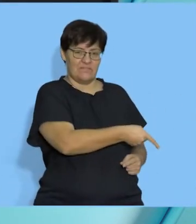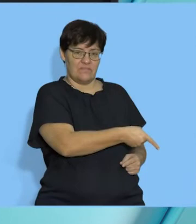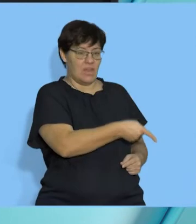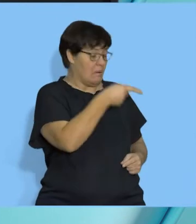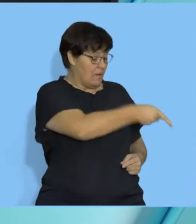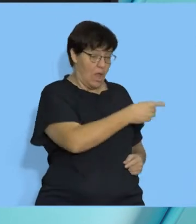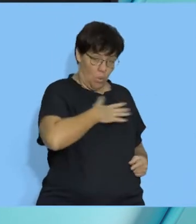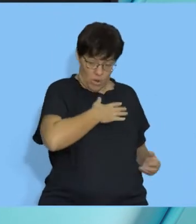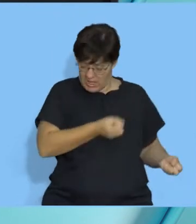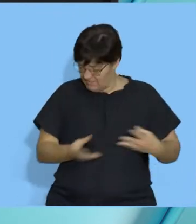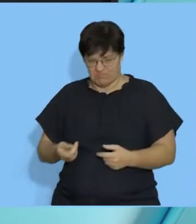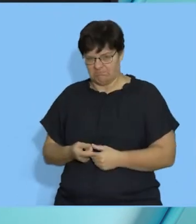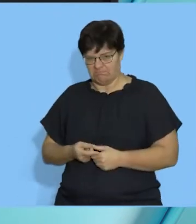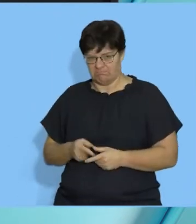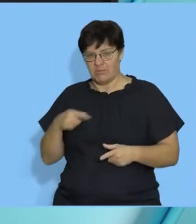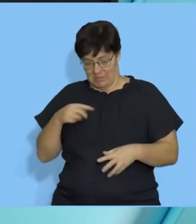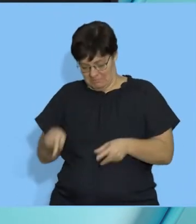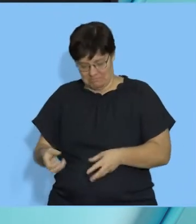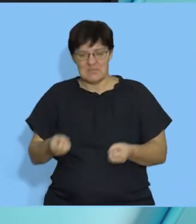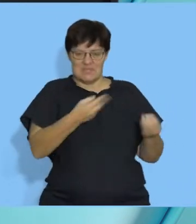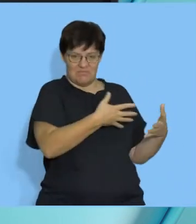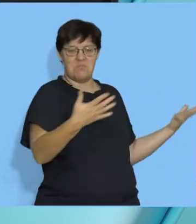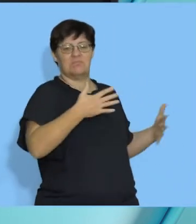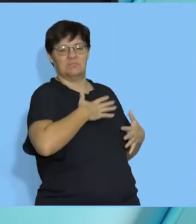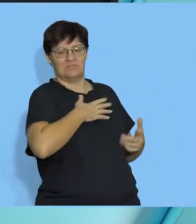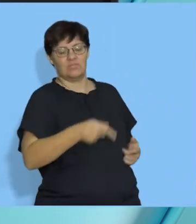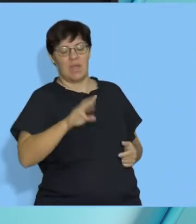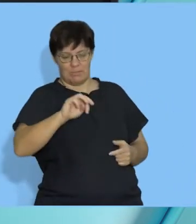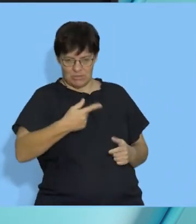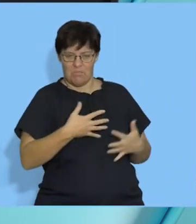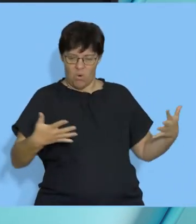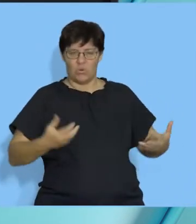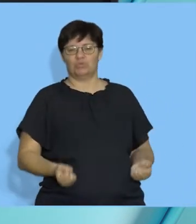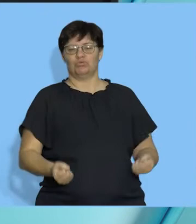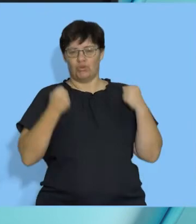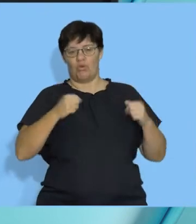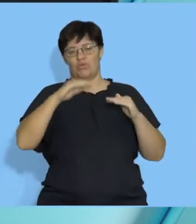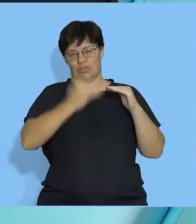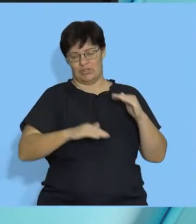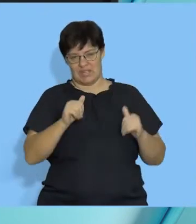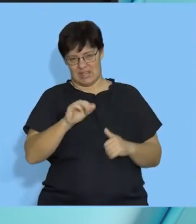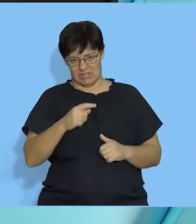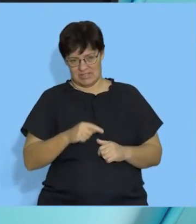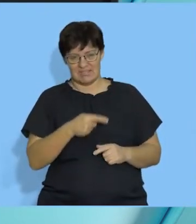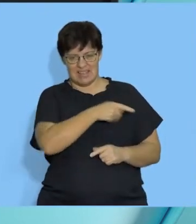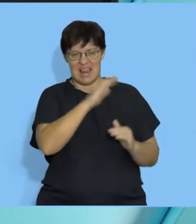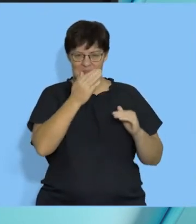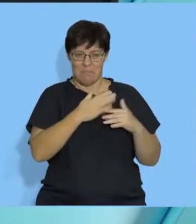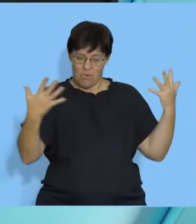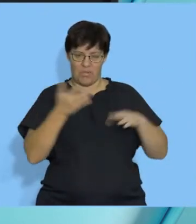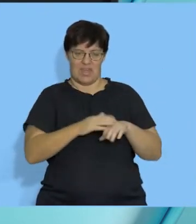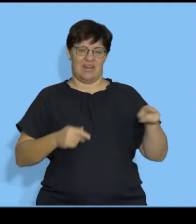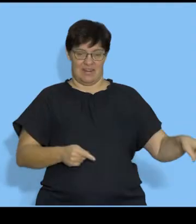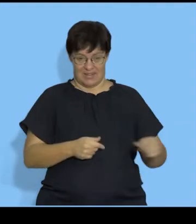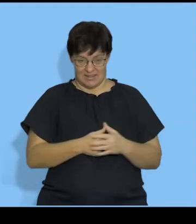around. So we are saying that magnesium is a stronger reducing agent compared to zinc. That's the main point. So